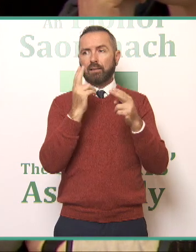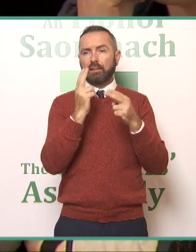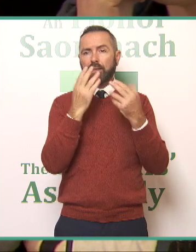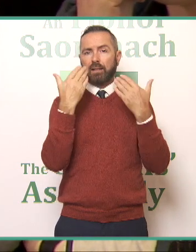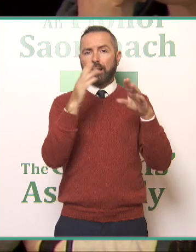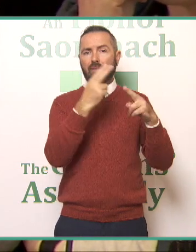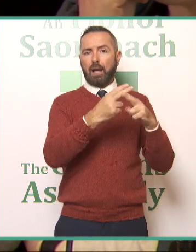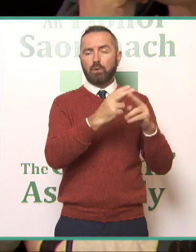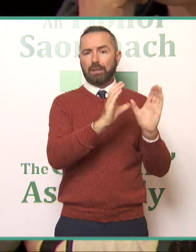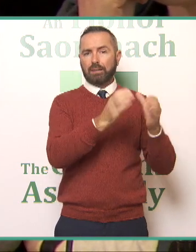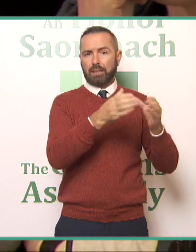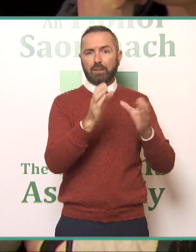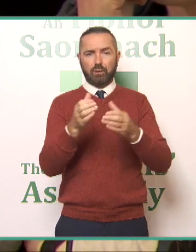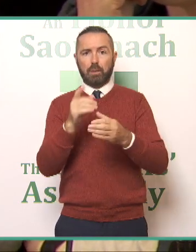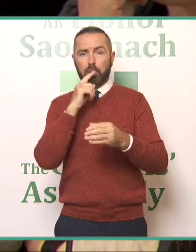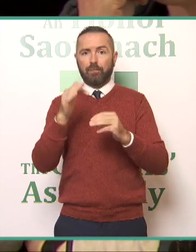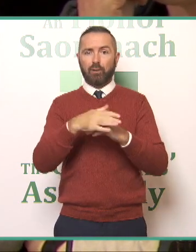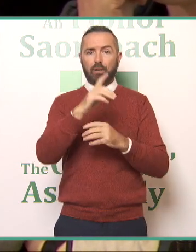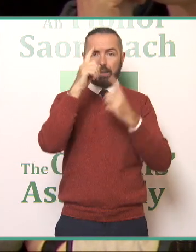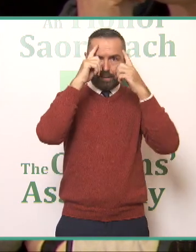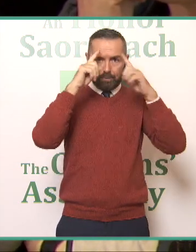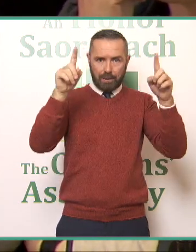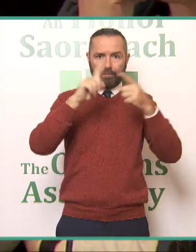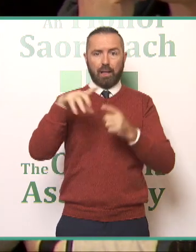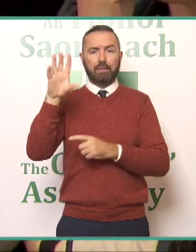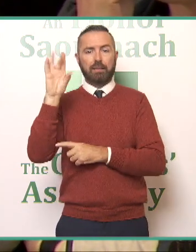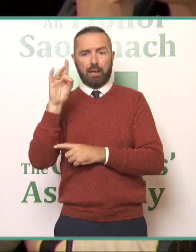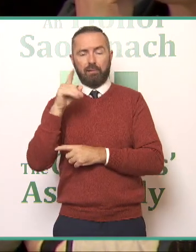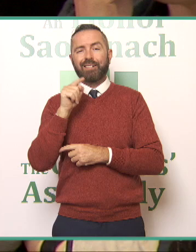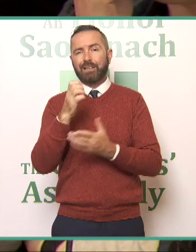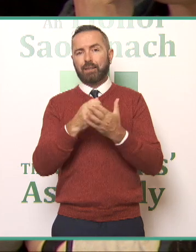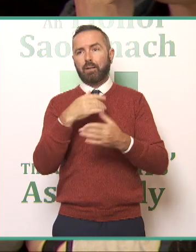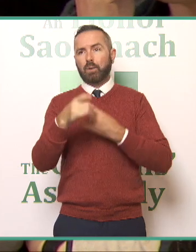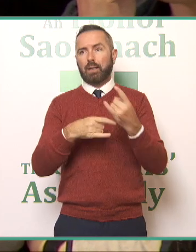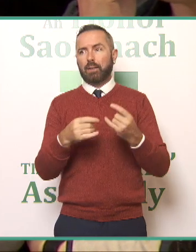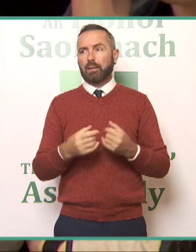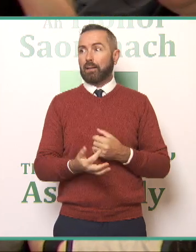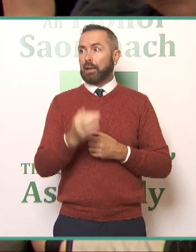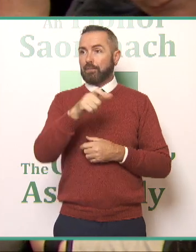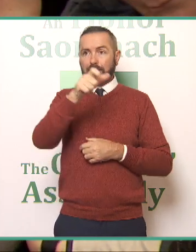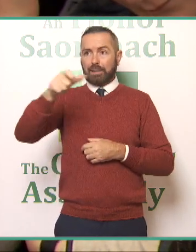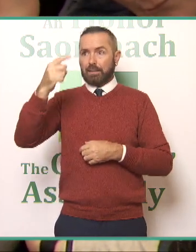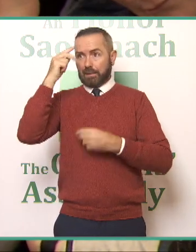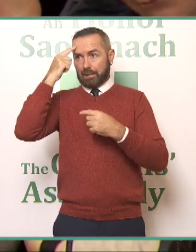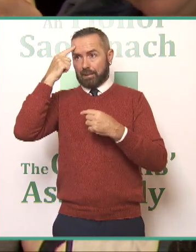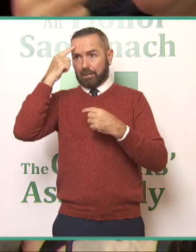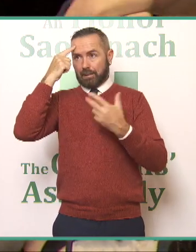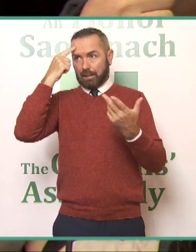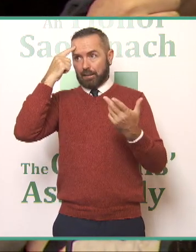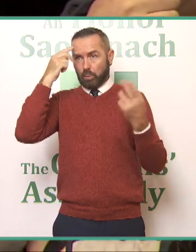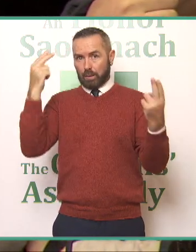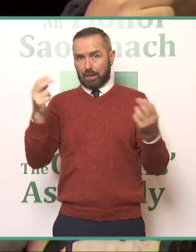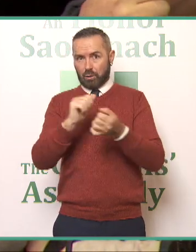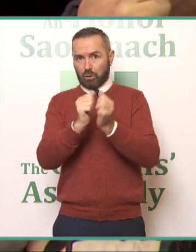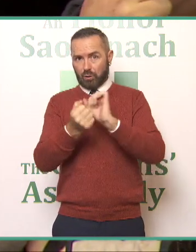beef and so on, that was what was happening. Our job, in my mind, if the citizens think there is a need for this, is to shift that